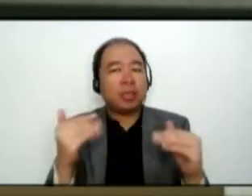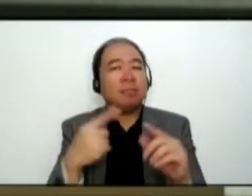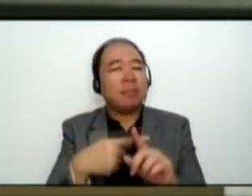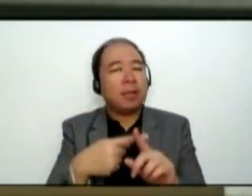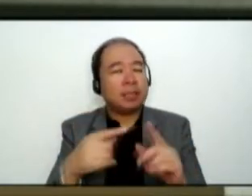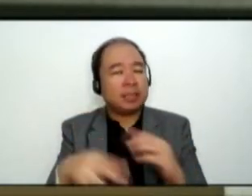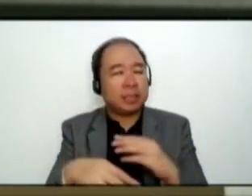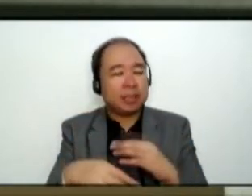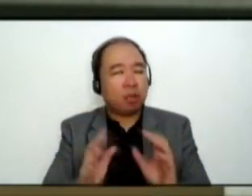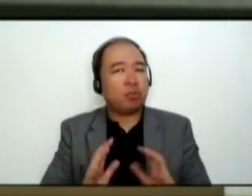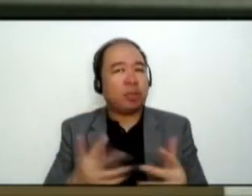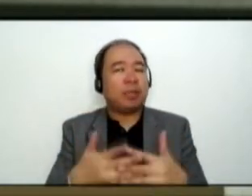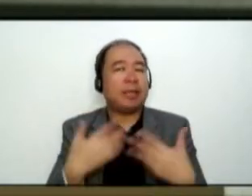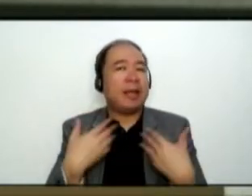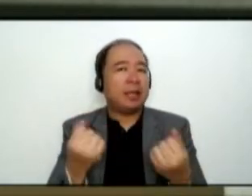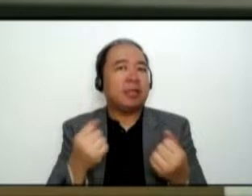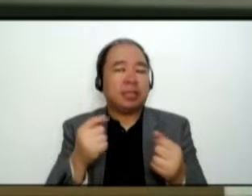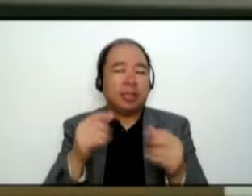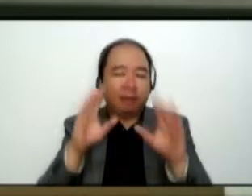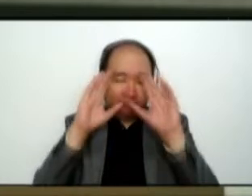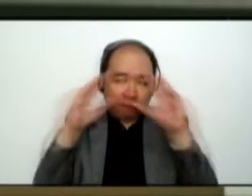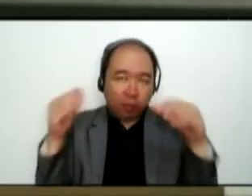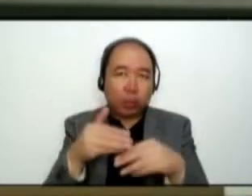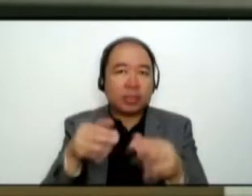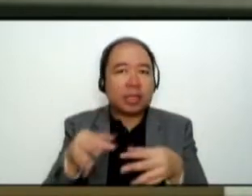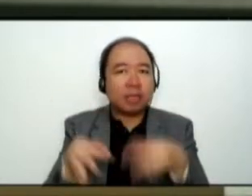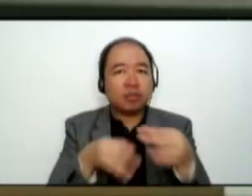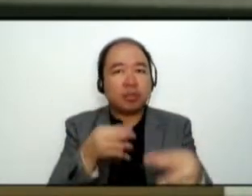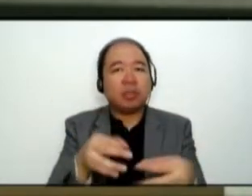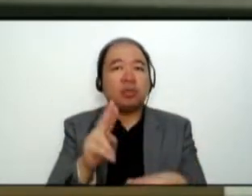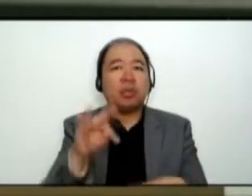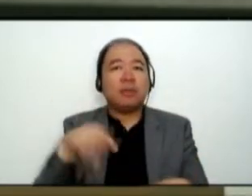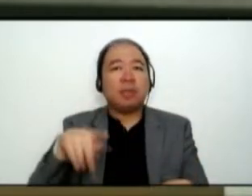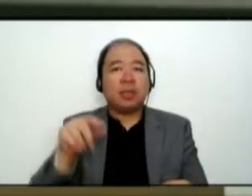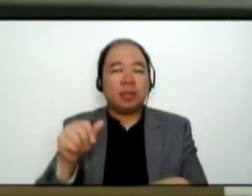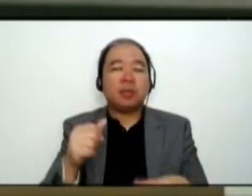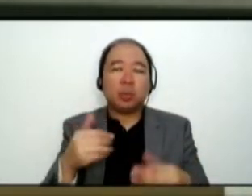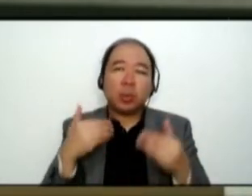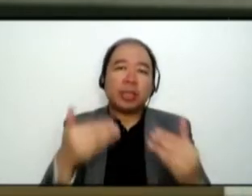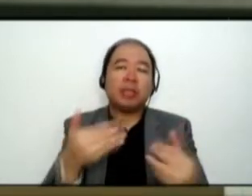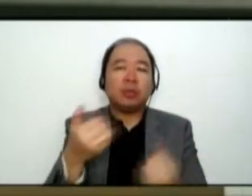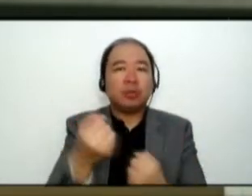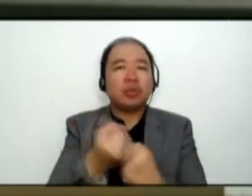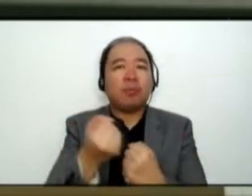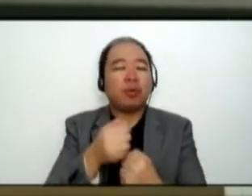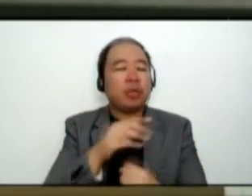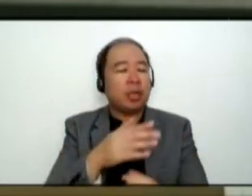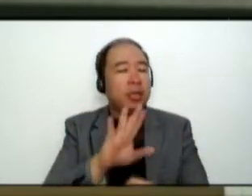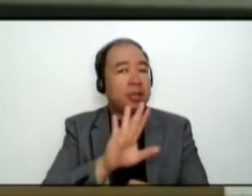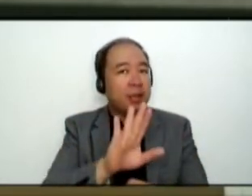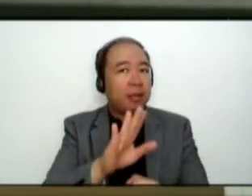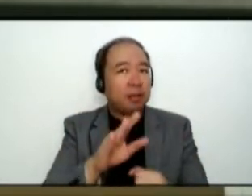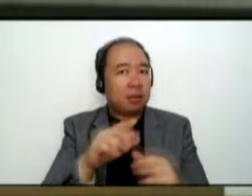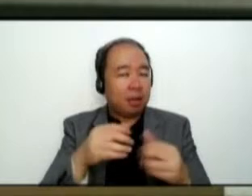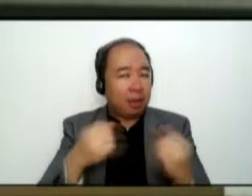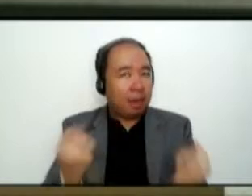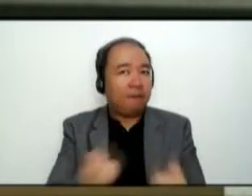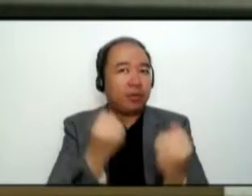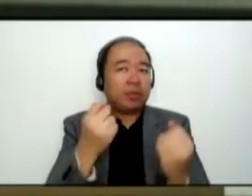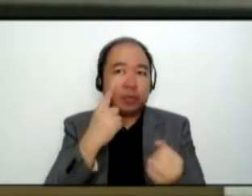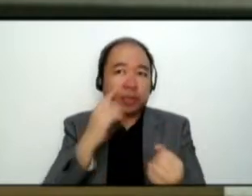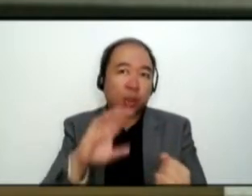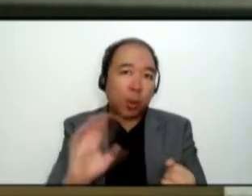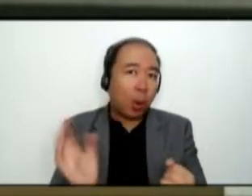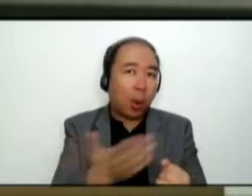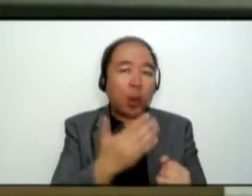and strategies. UNFPA remains committed to supporting these efforts, ensuring that our generation can contribute